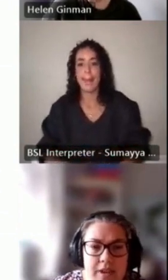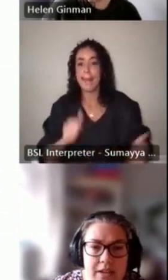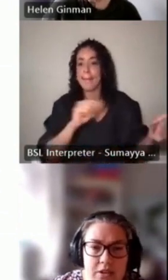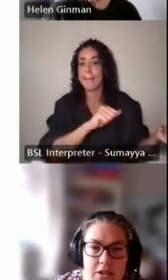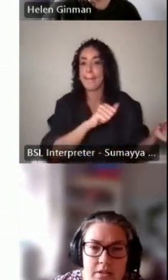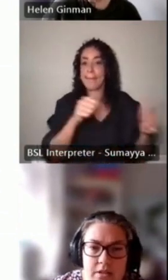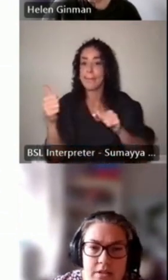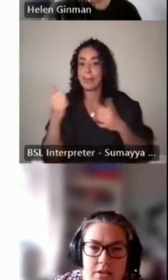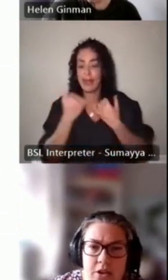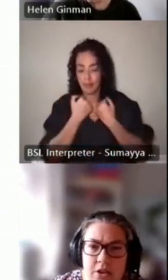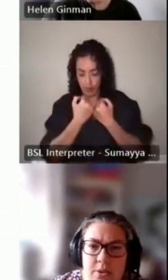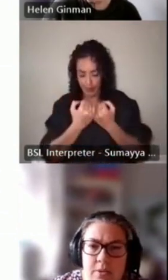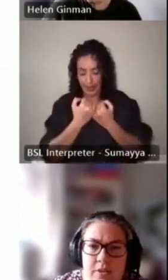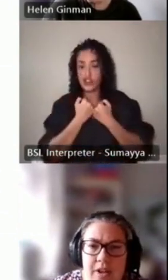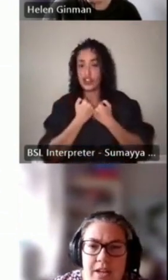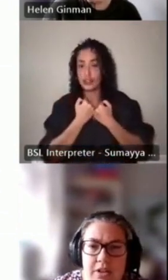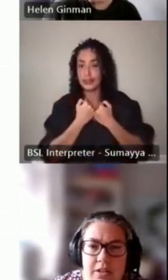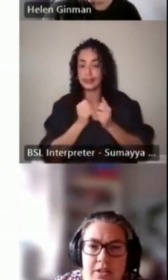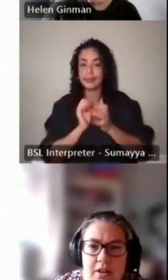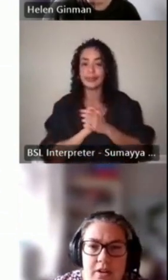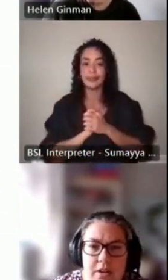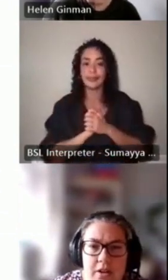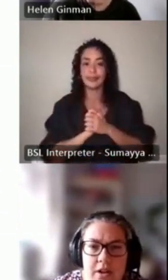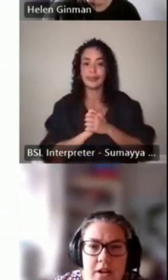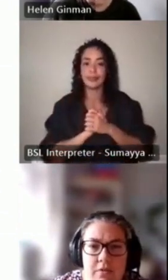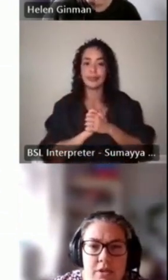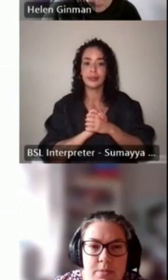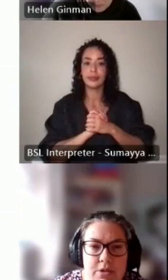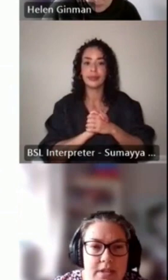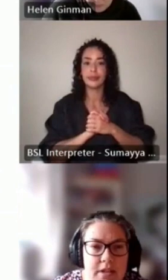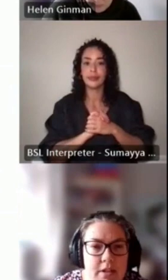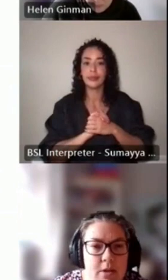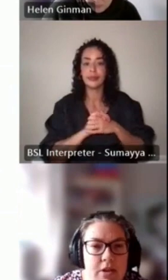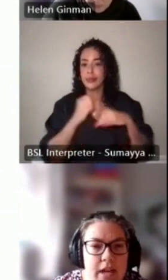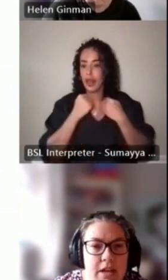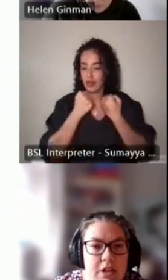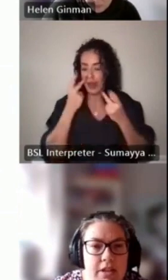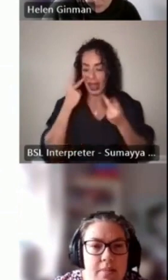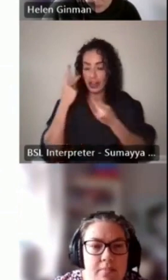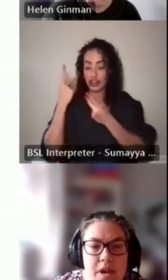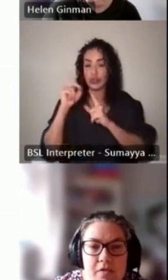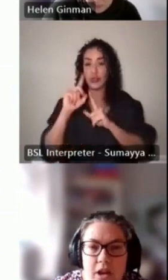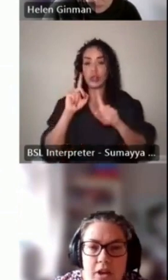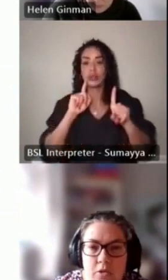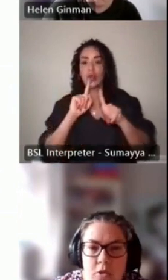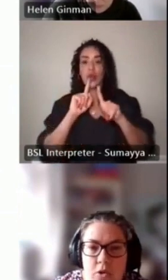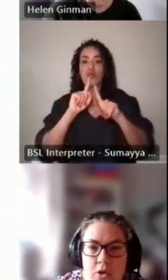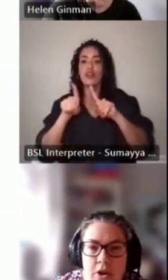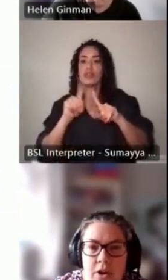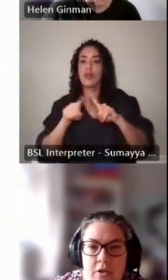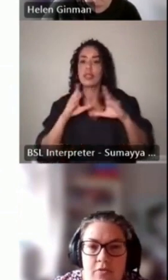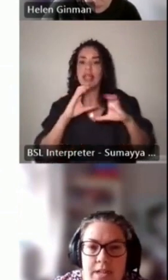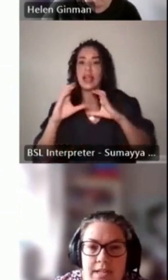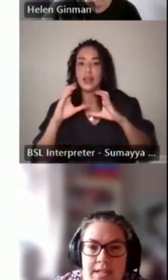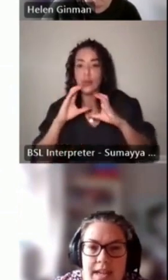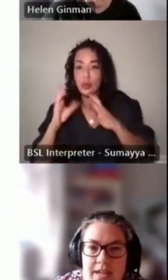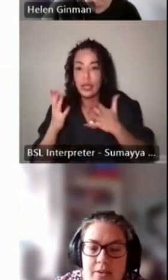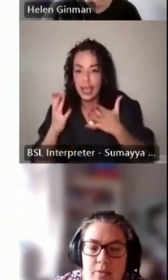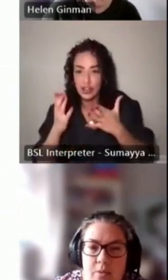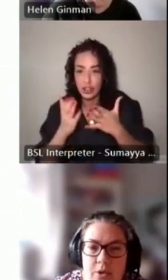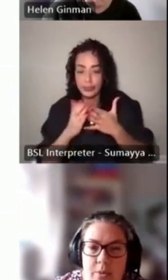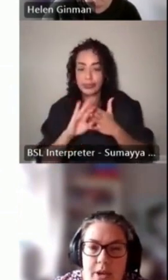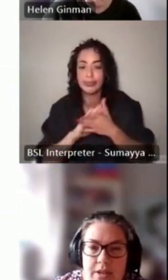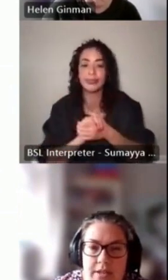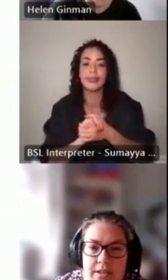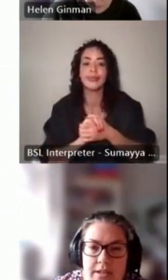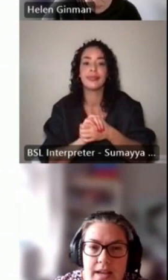Next, we've got reflections. So reflections are responses in communication that mirror or